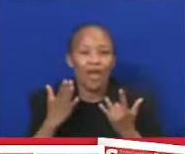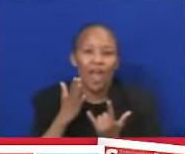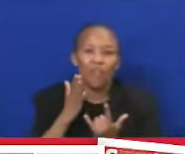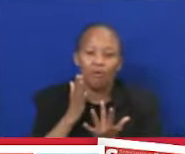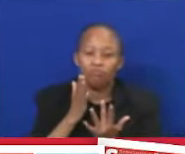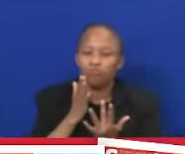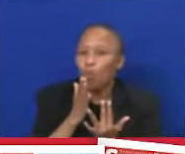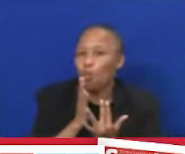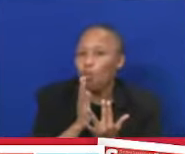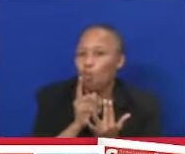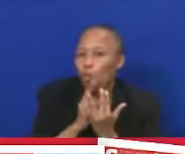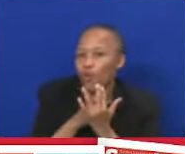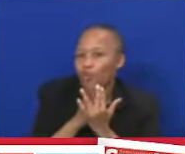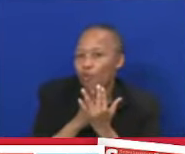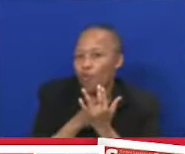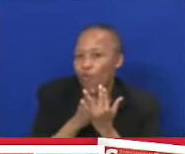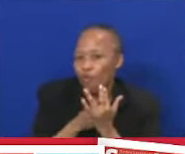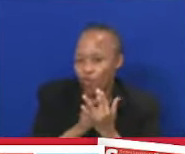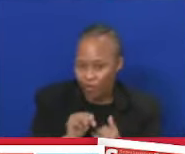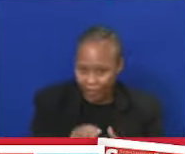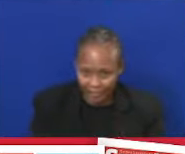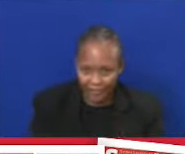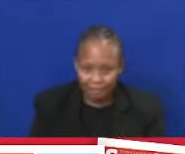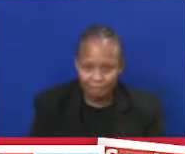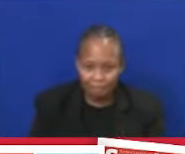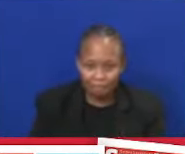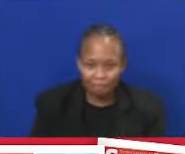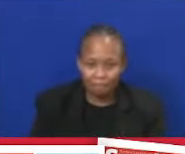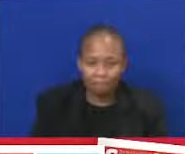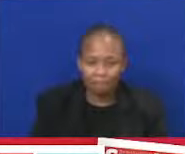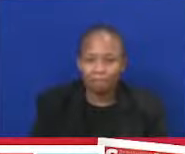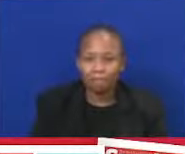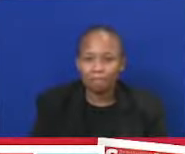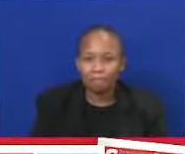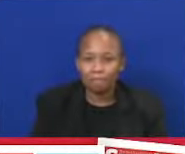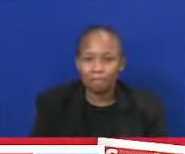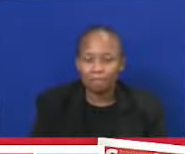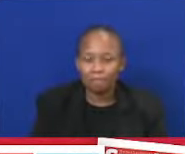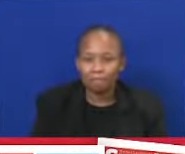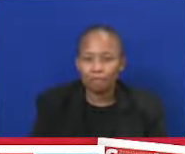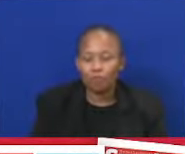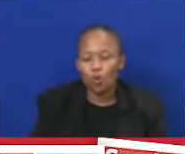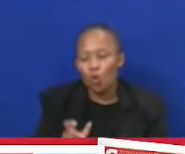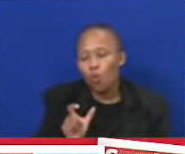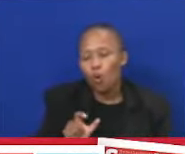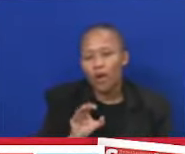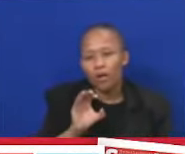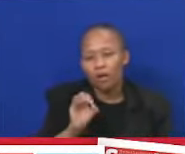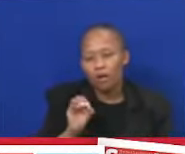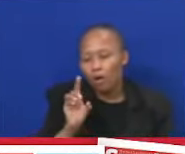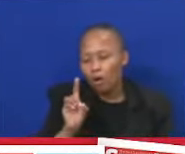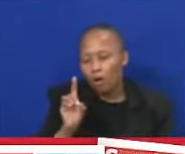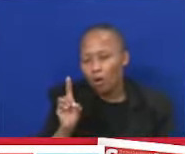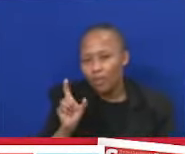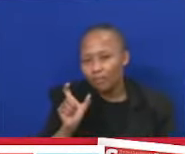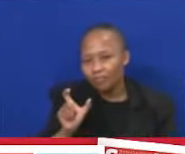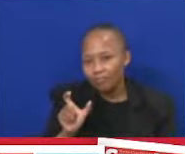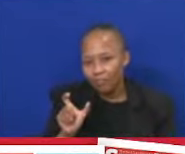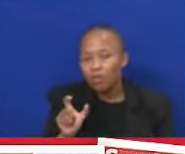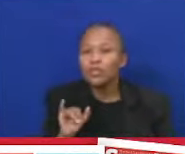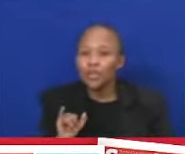Thank you. Witness C, you used the word odd to describe the manner in which the sheet was tied. Or